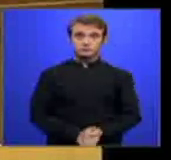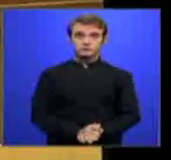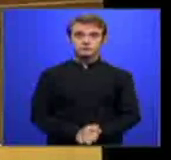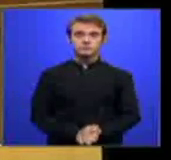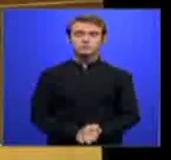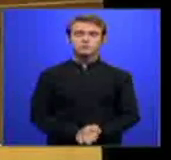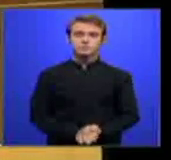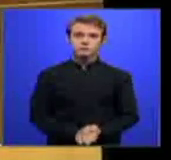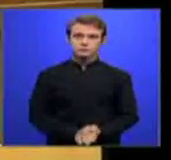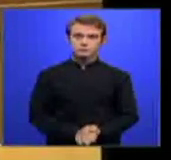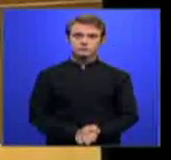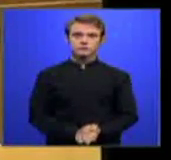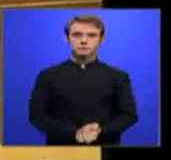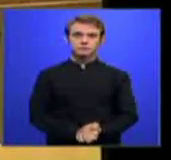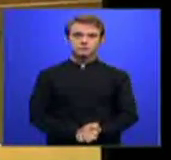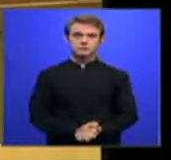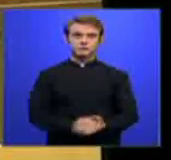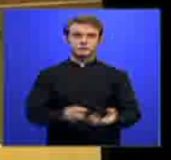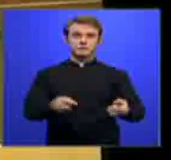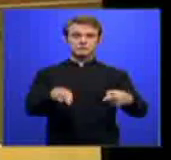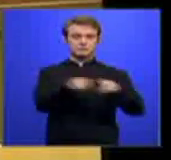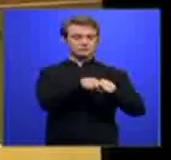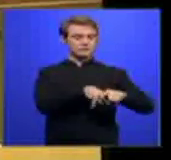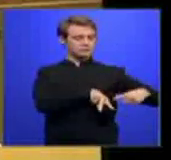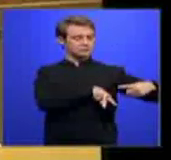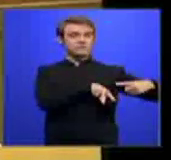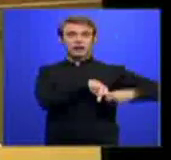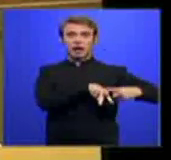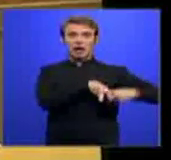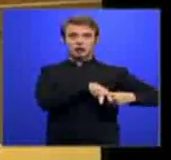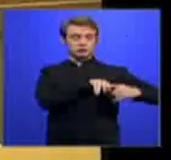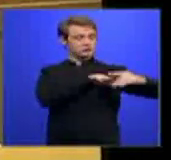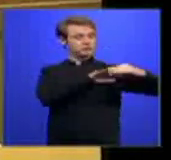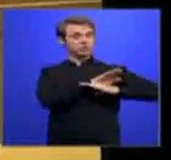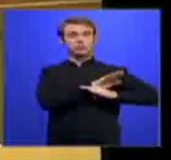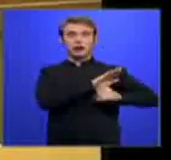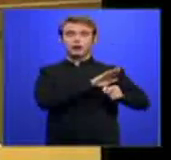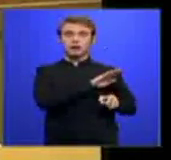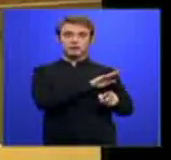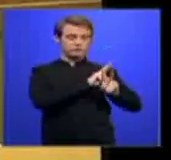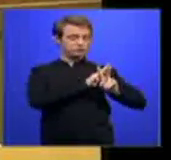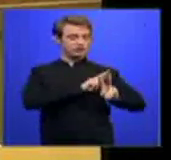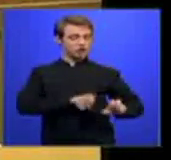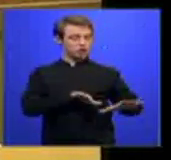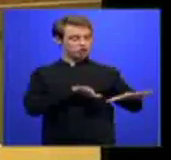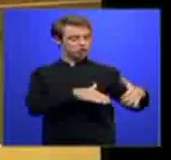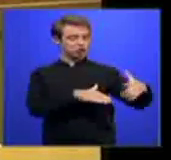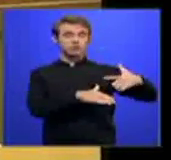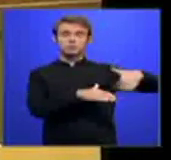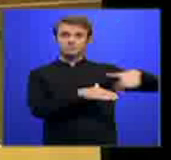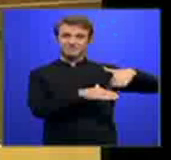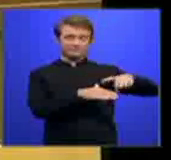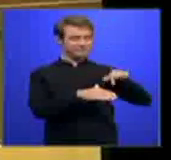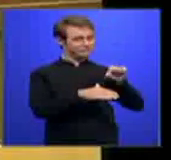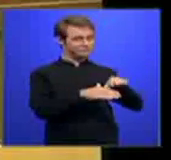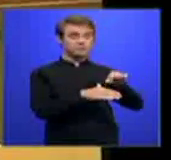researchers at the Center of the AIDS Program of Research in South Africa, consortium, also